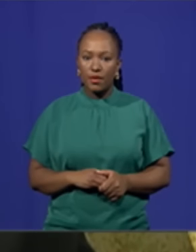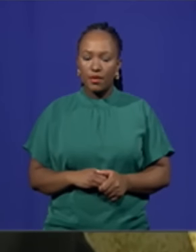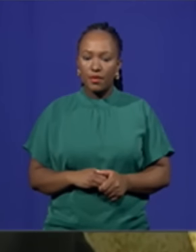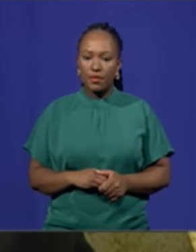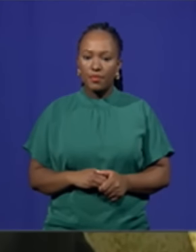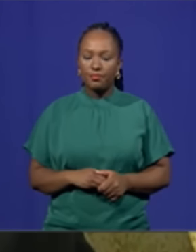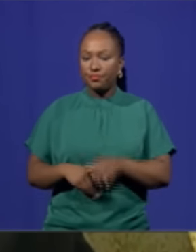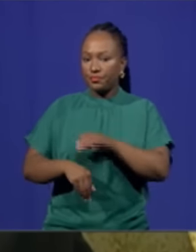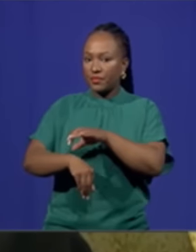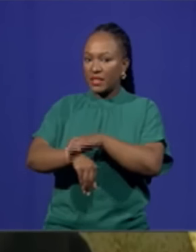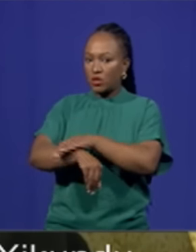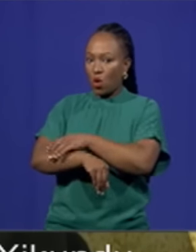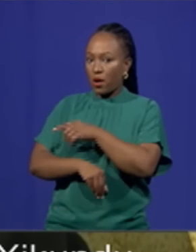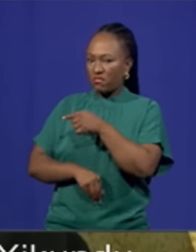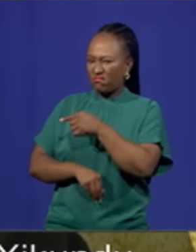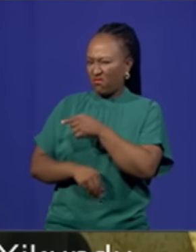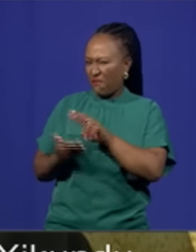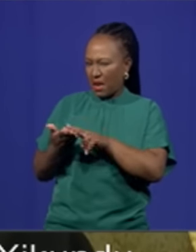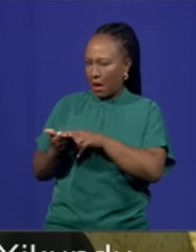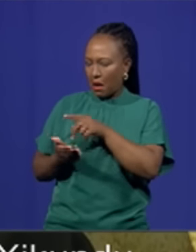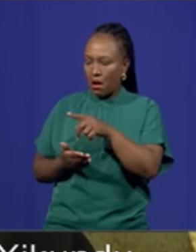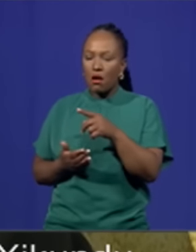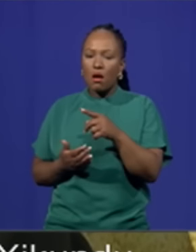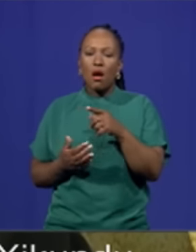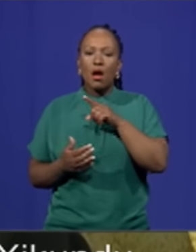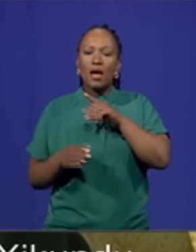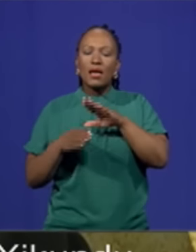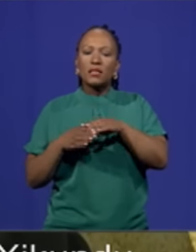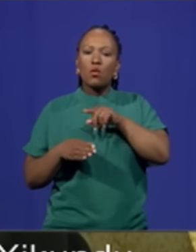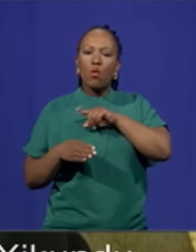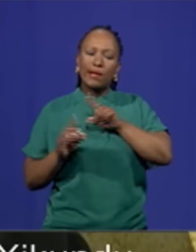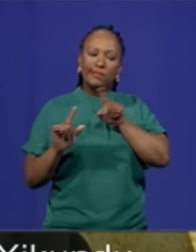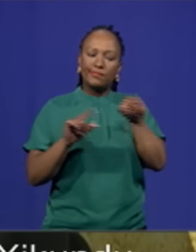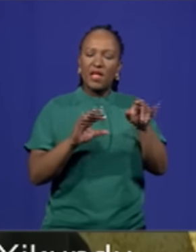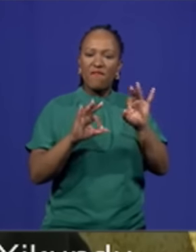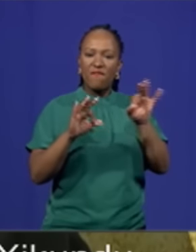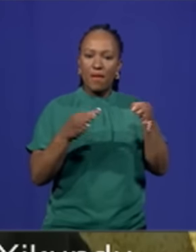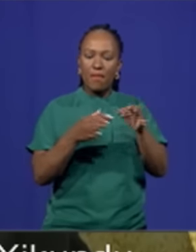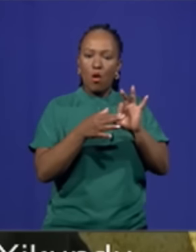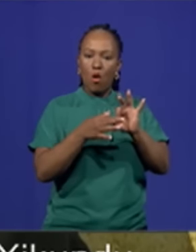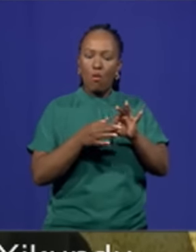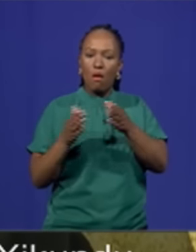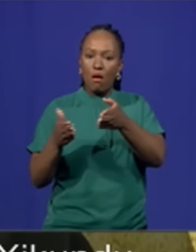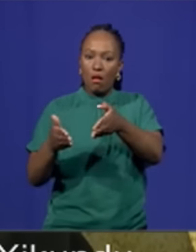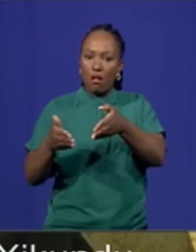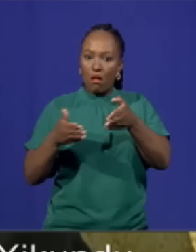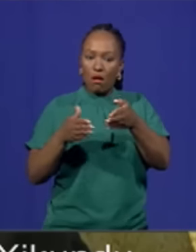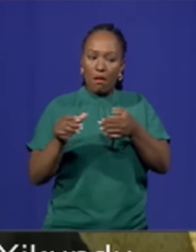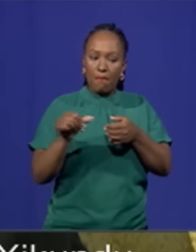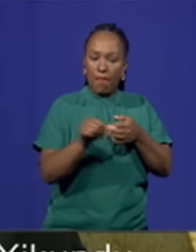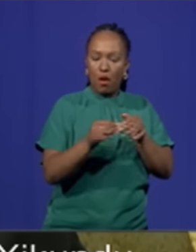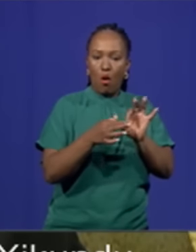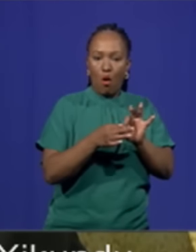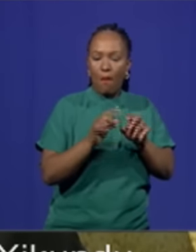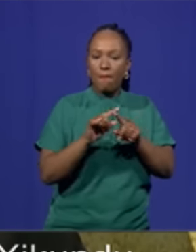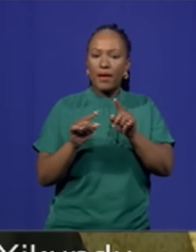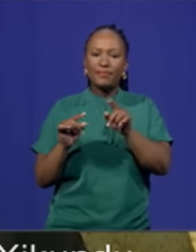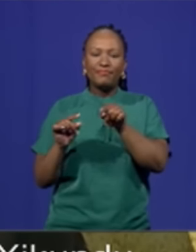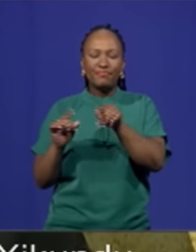The reason why we did not take our beloved ones' remains to the family home is because the elders advised that when someone dies